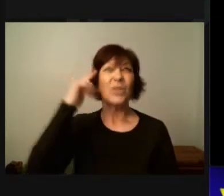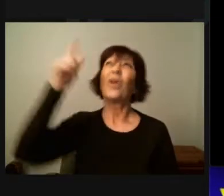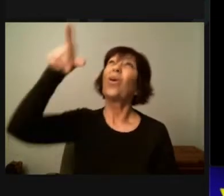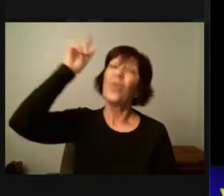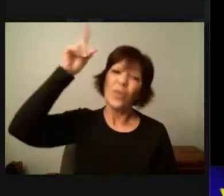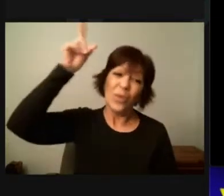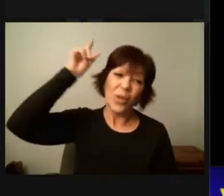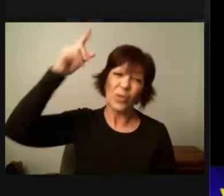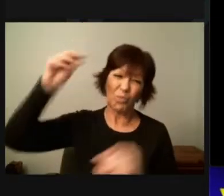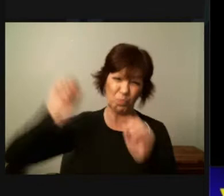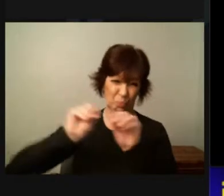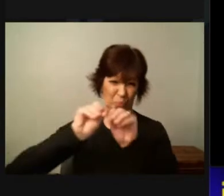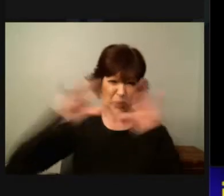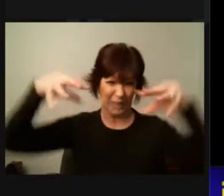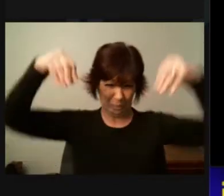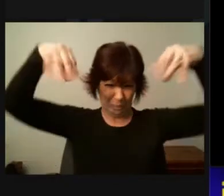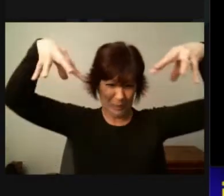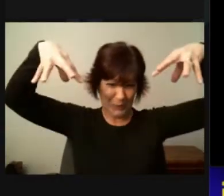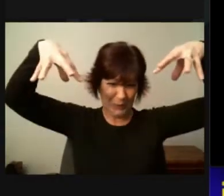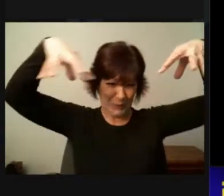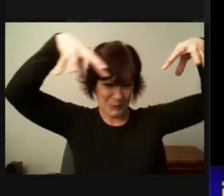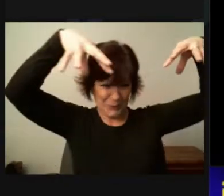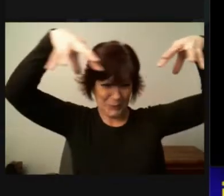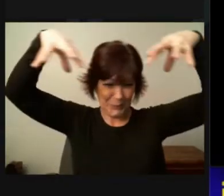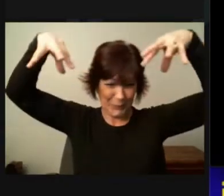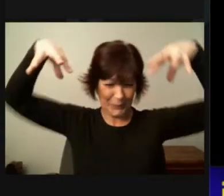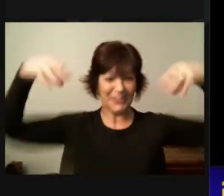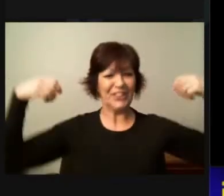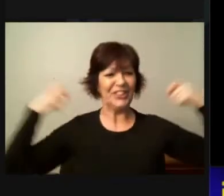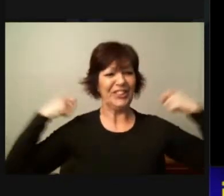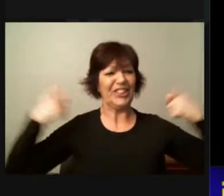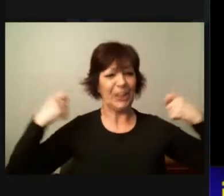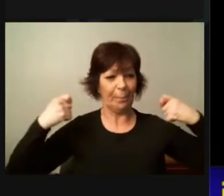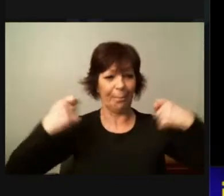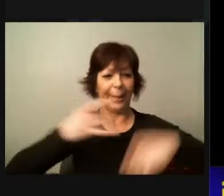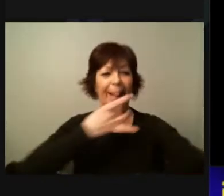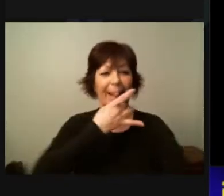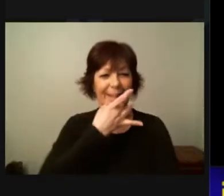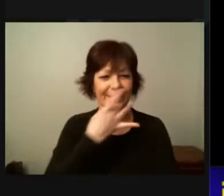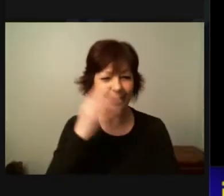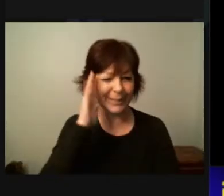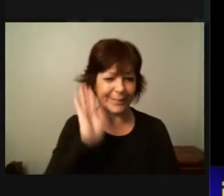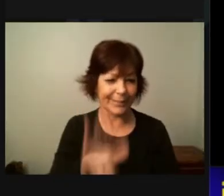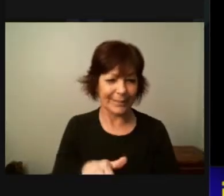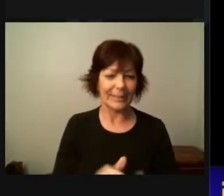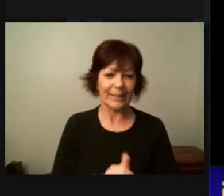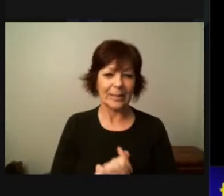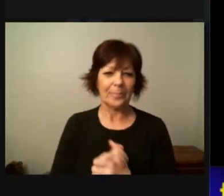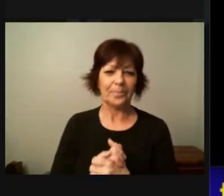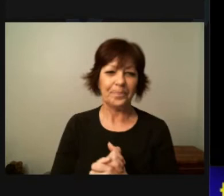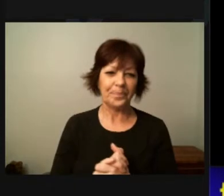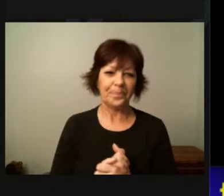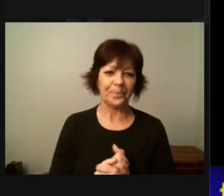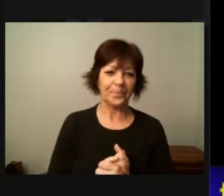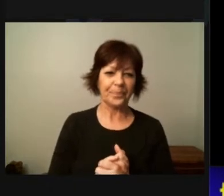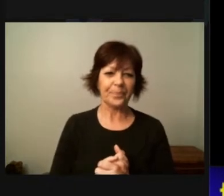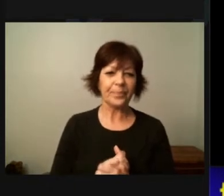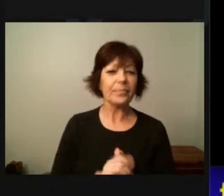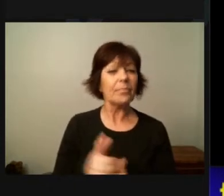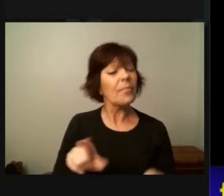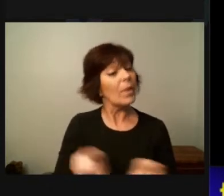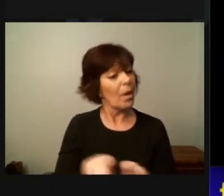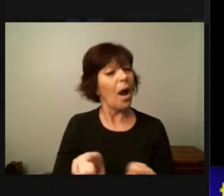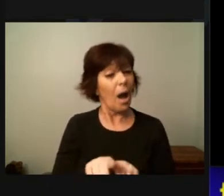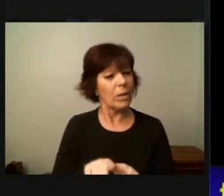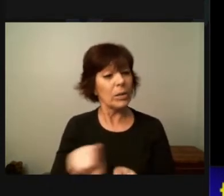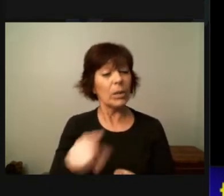overhead bright sort of educational building facility lights that shine on you. There can also be